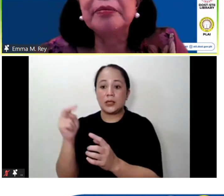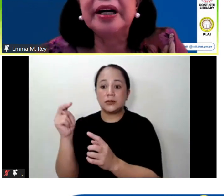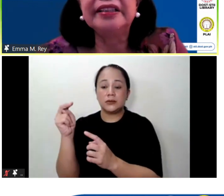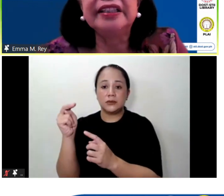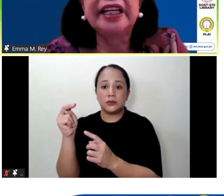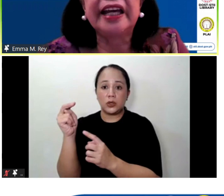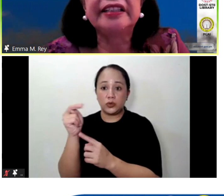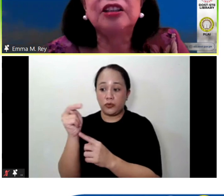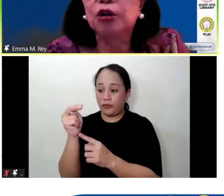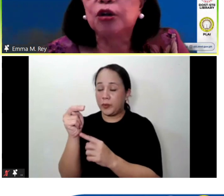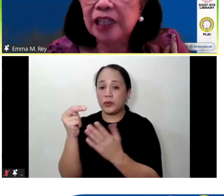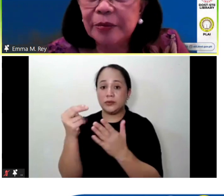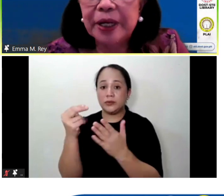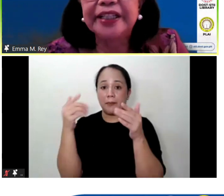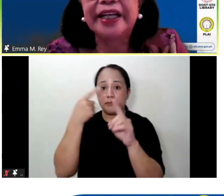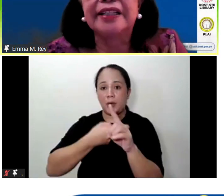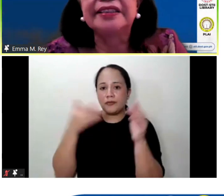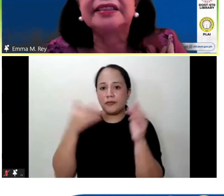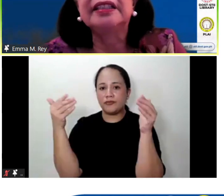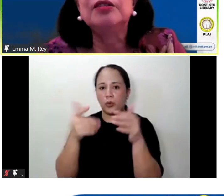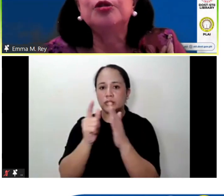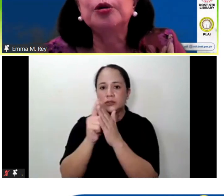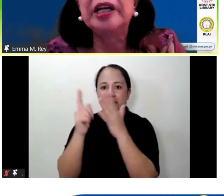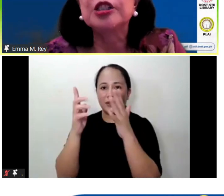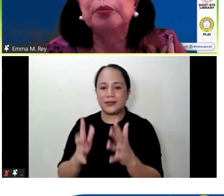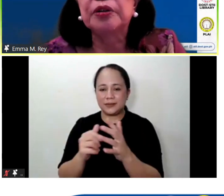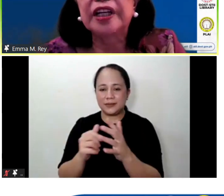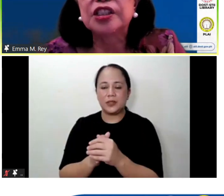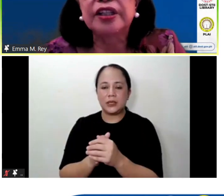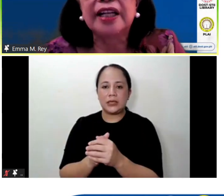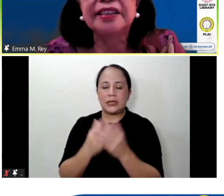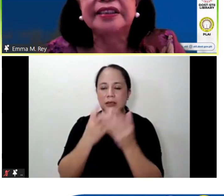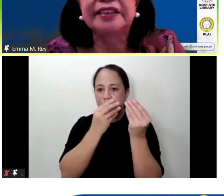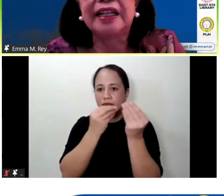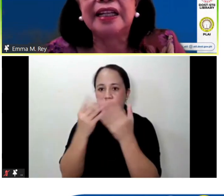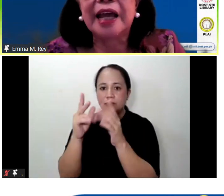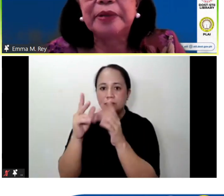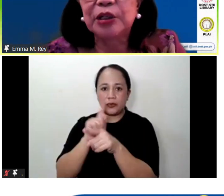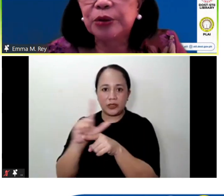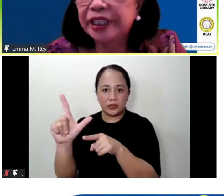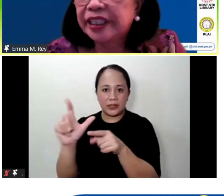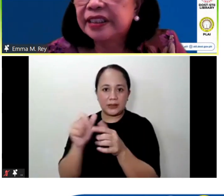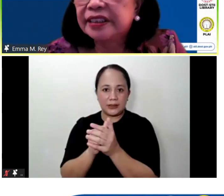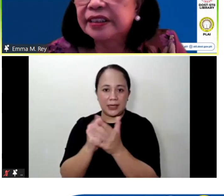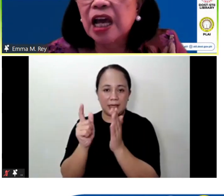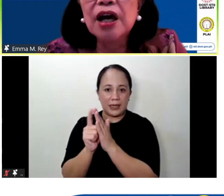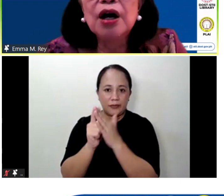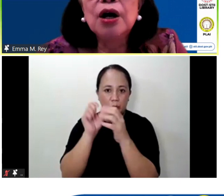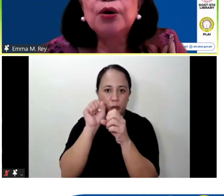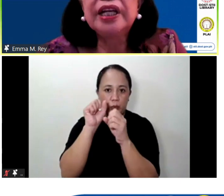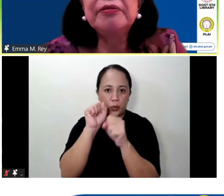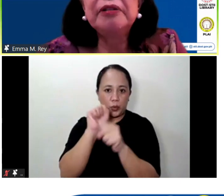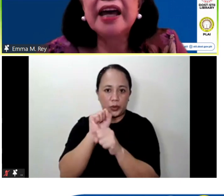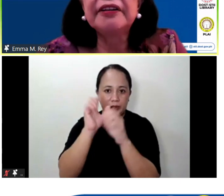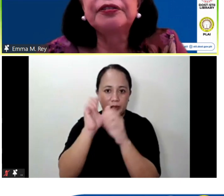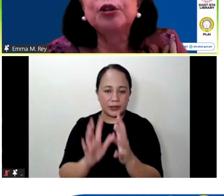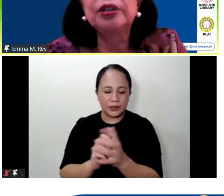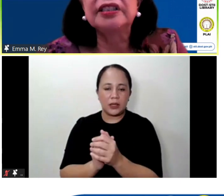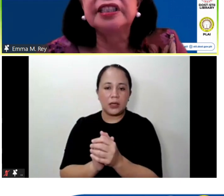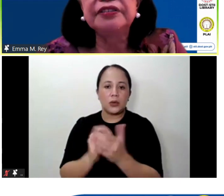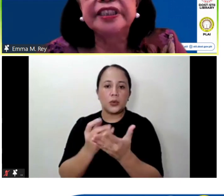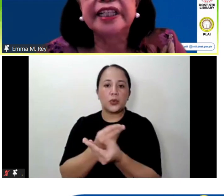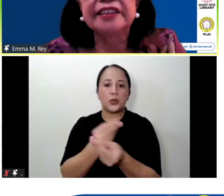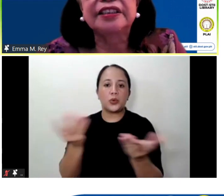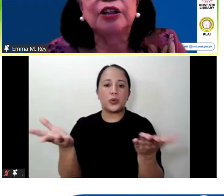a month dedicated to all librarians, information professionals, and library workers who give life to